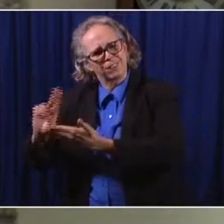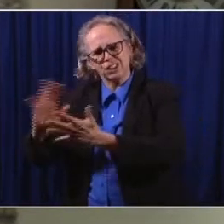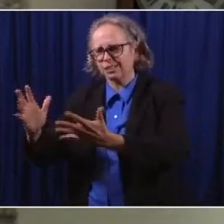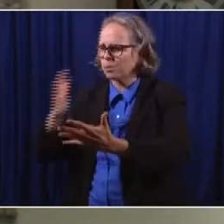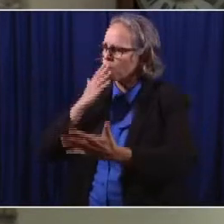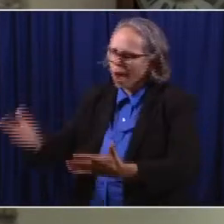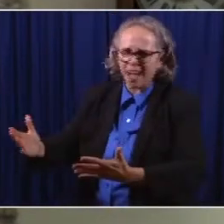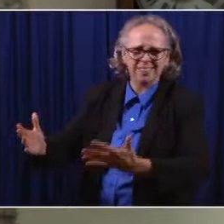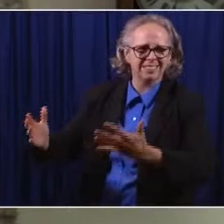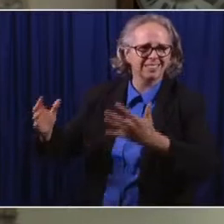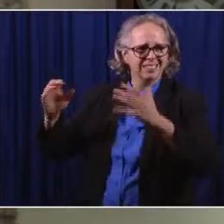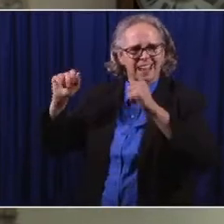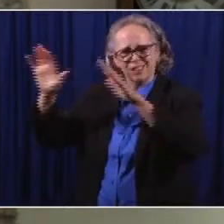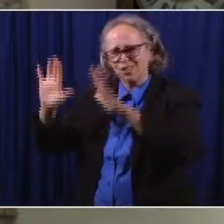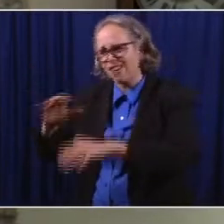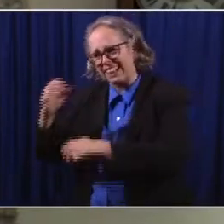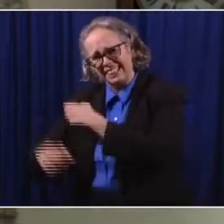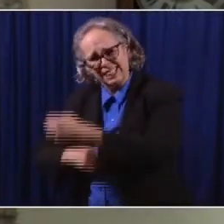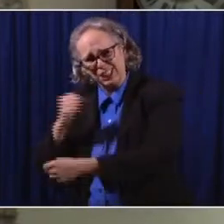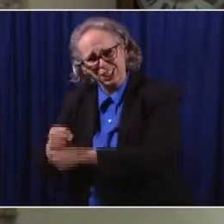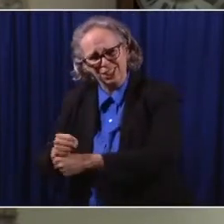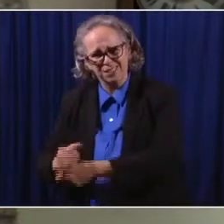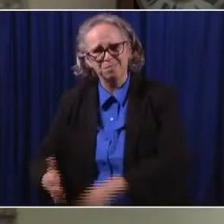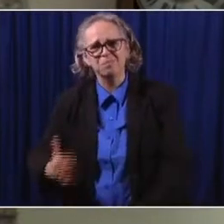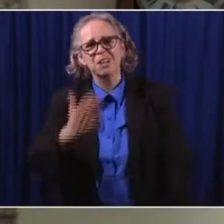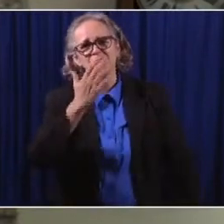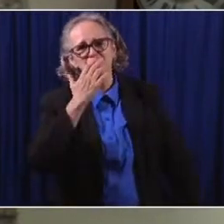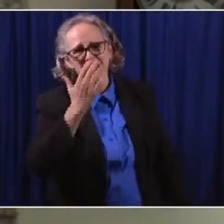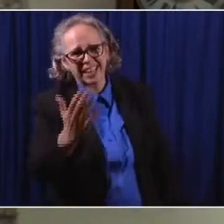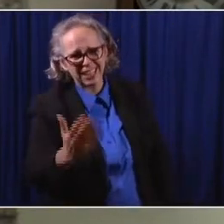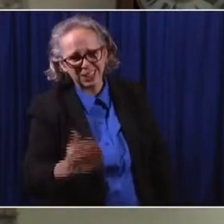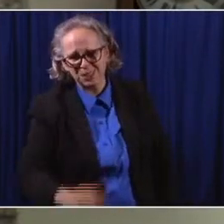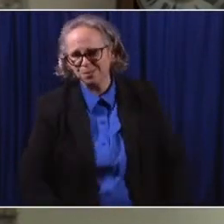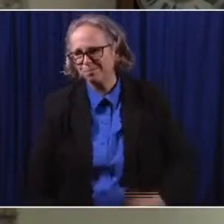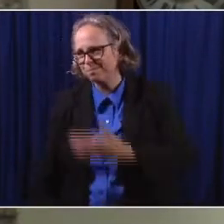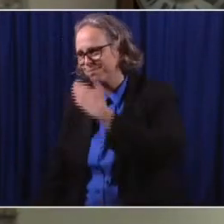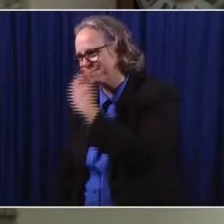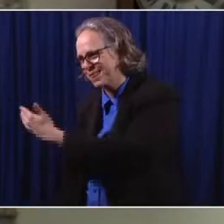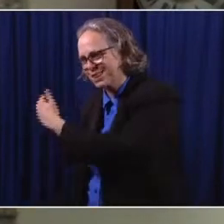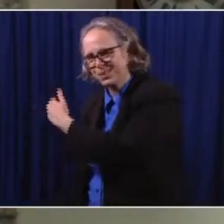year. Thank you, Governor. Thank you. Appreciate it. Thank you.